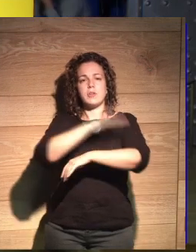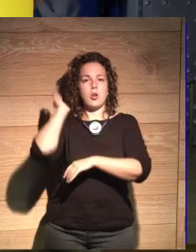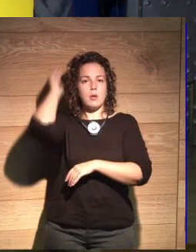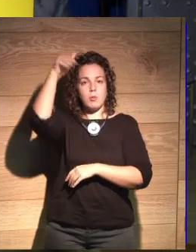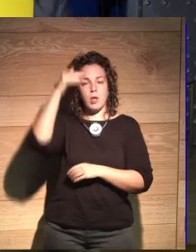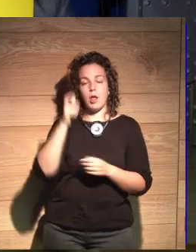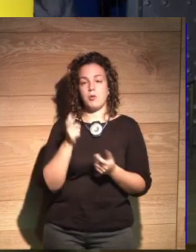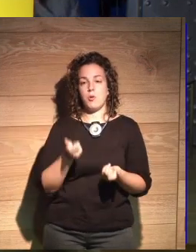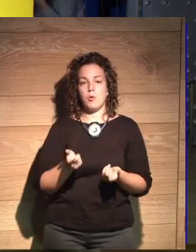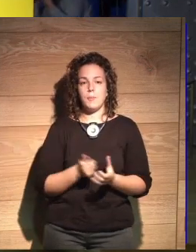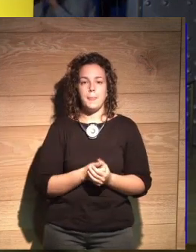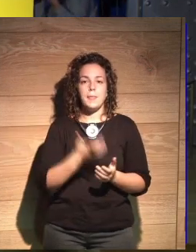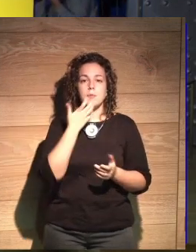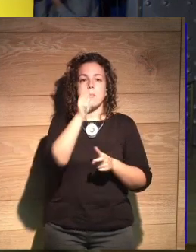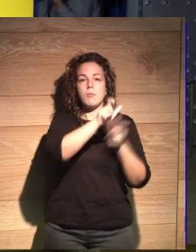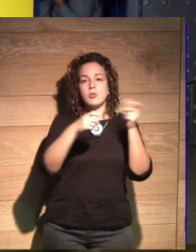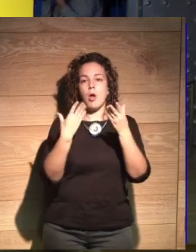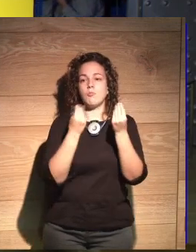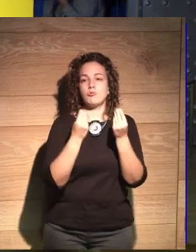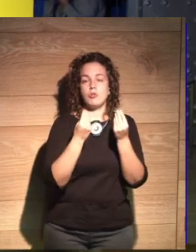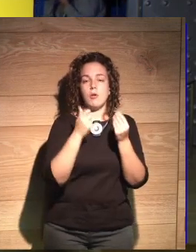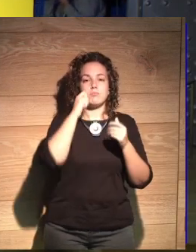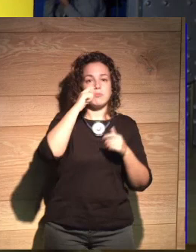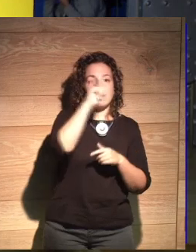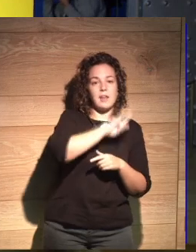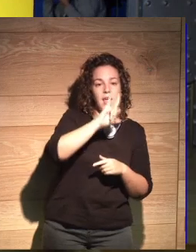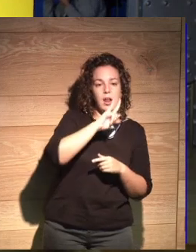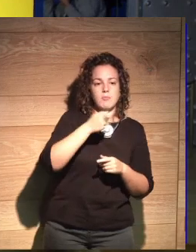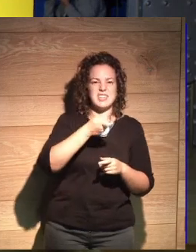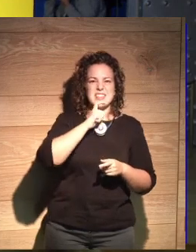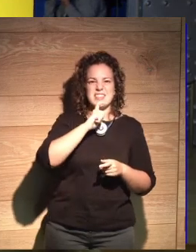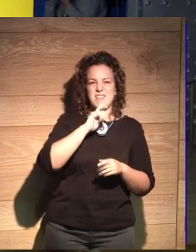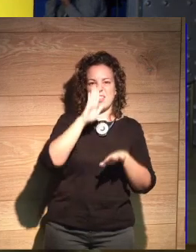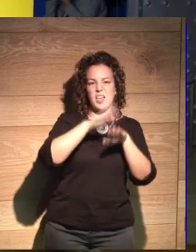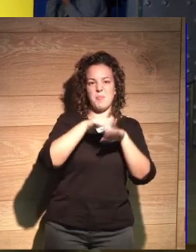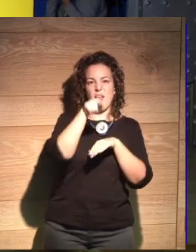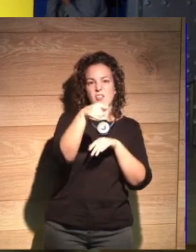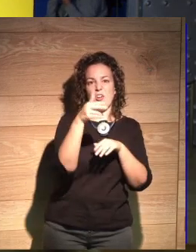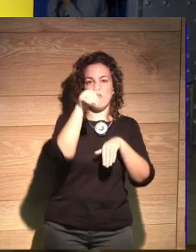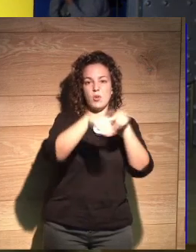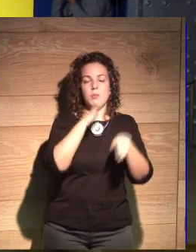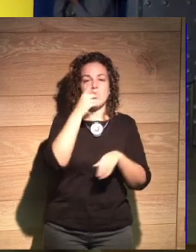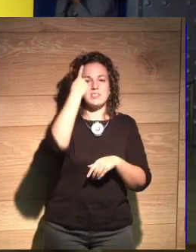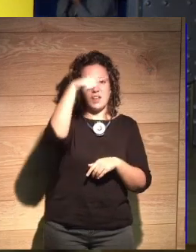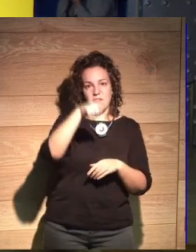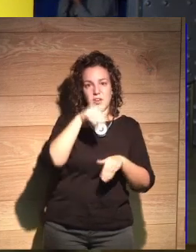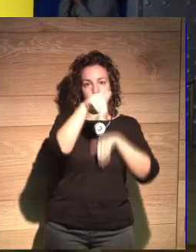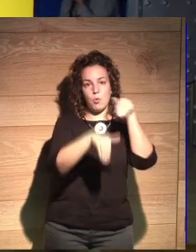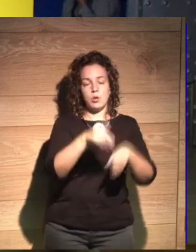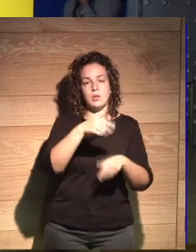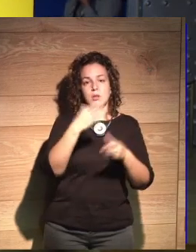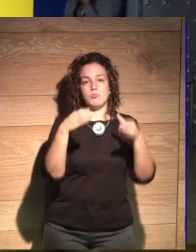to be a citizen. You have to show either a passport or a driver's license. But lots of African